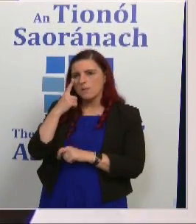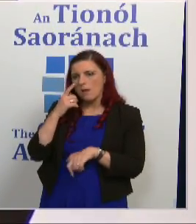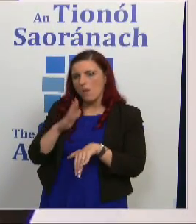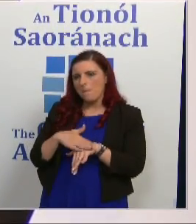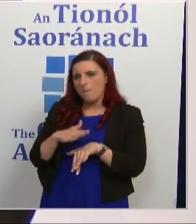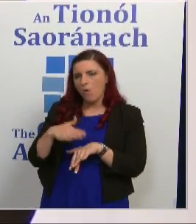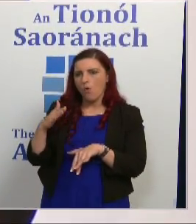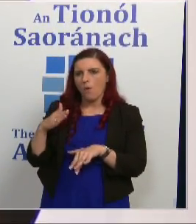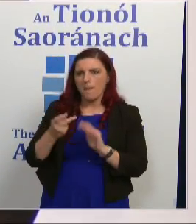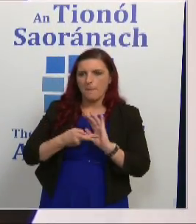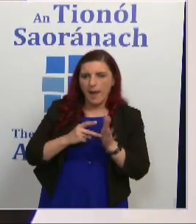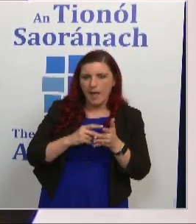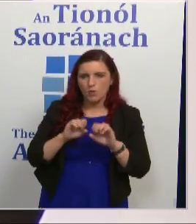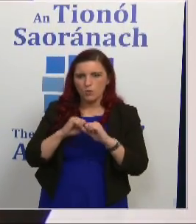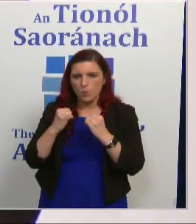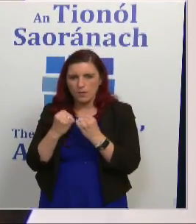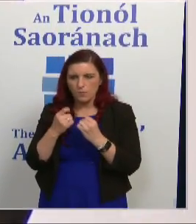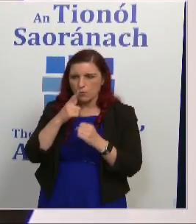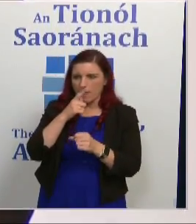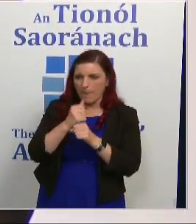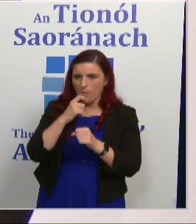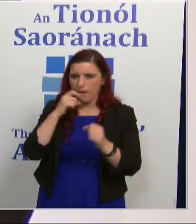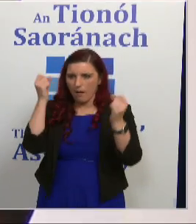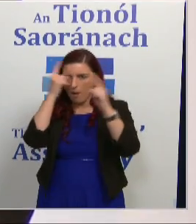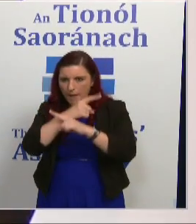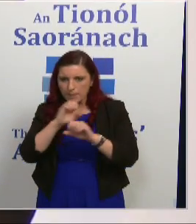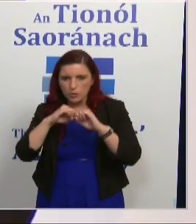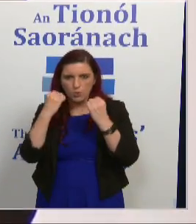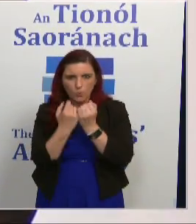or sociologists talk about, the wicked issues of complex social problems,